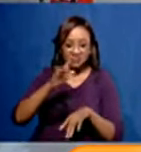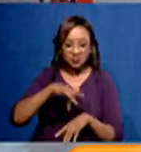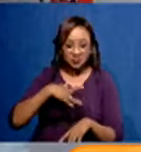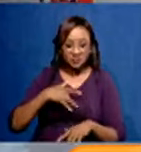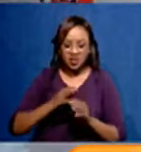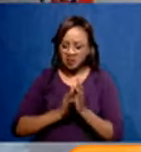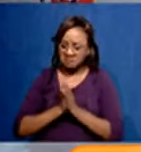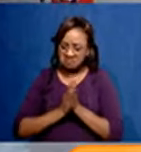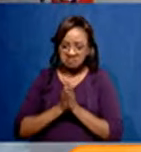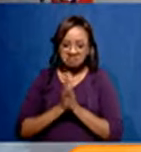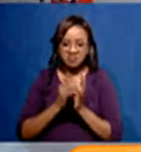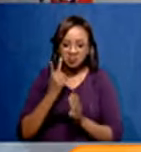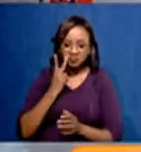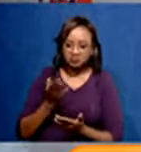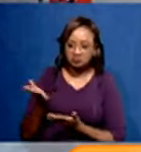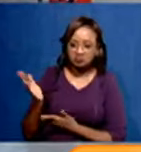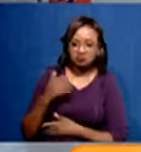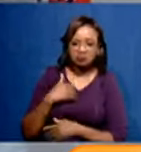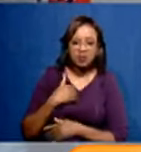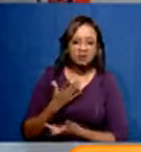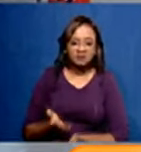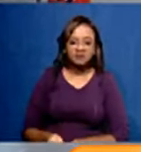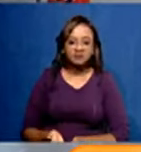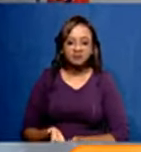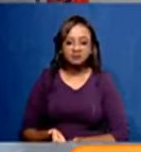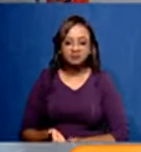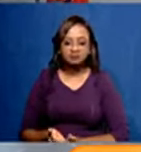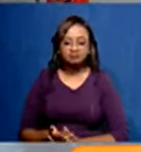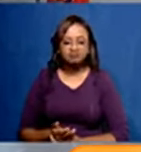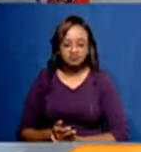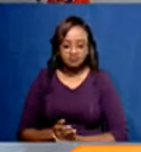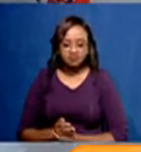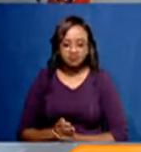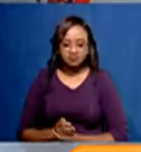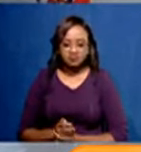folks, look at the passion that these folks are bringing in. How